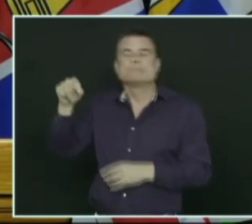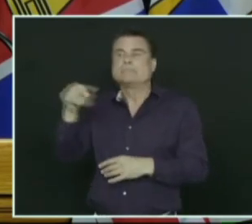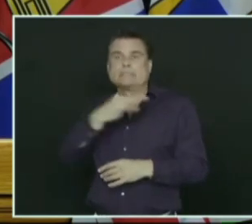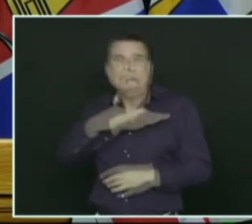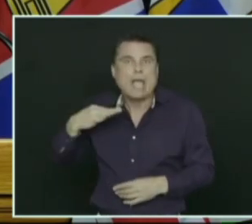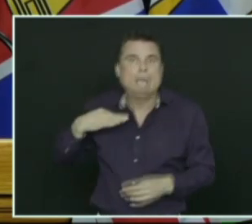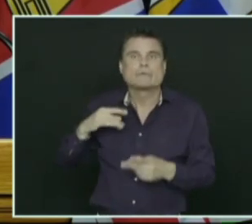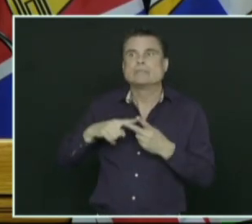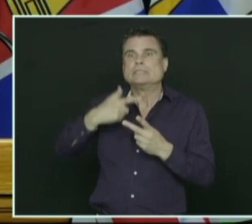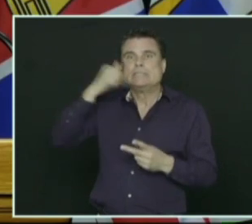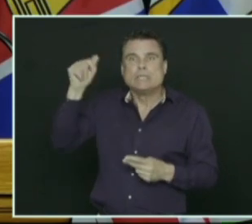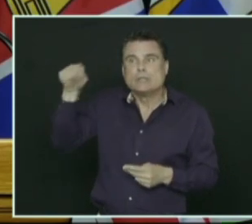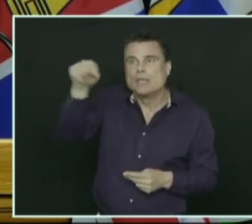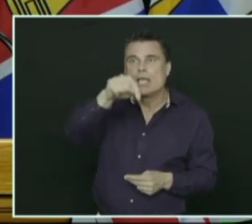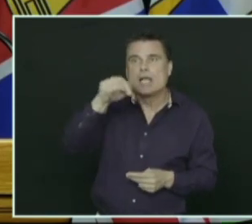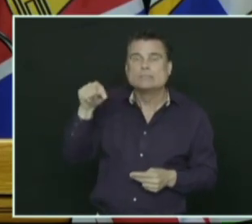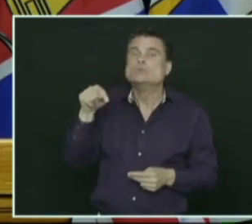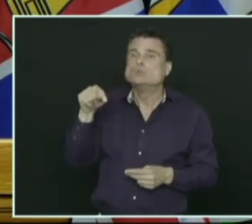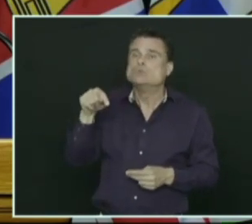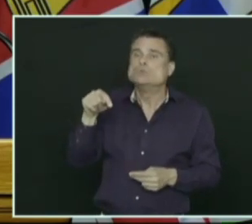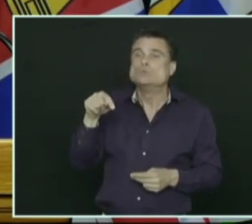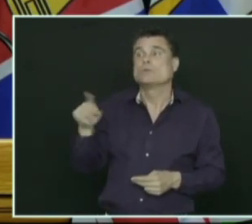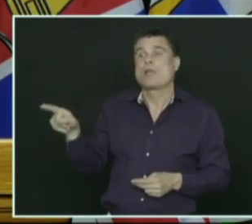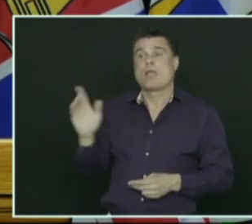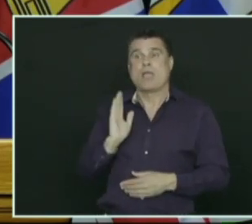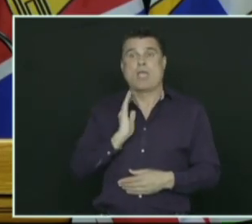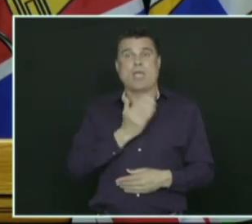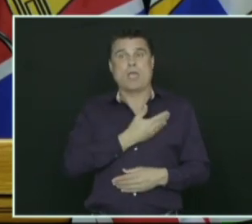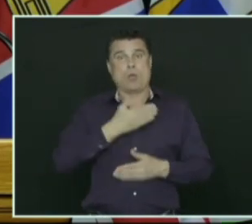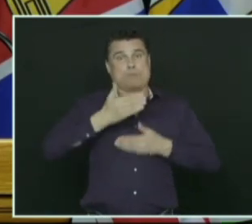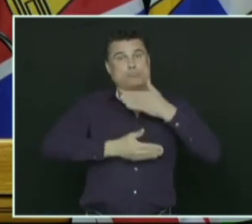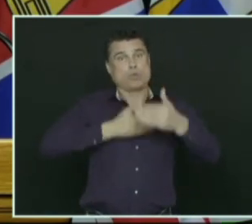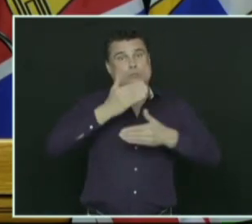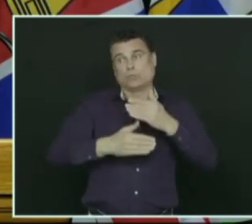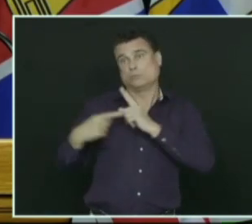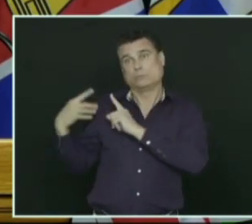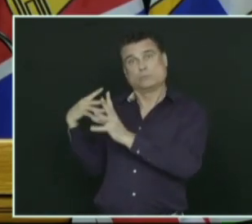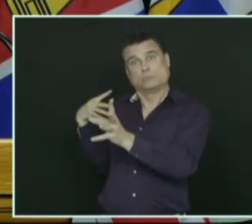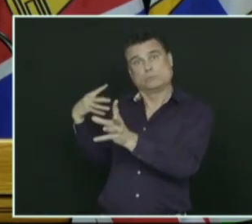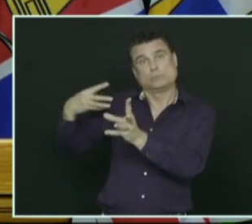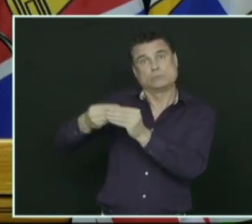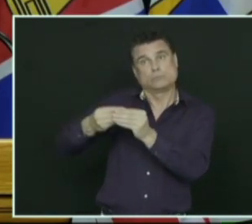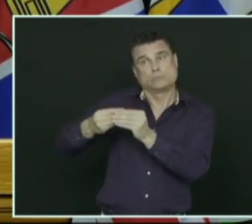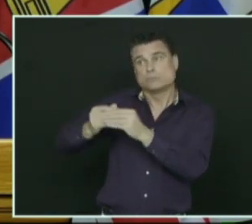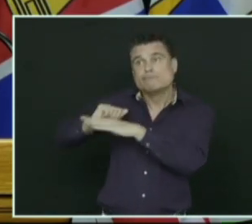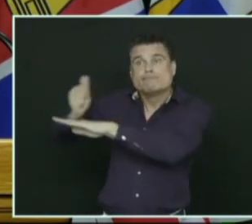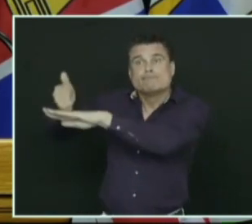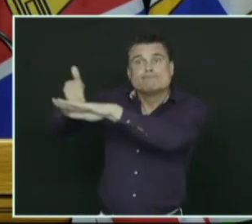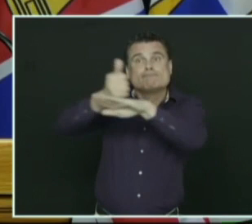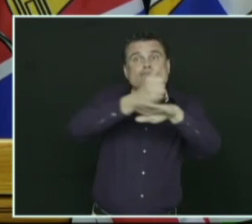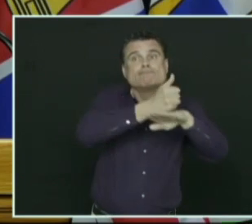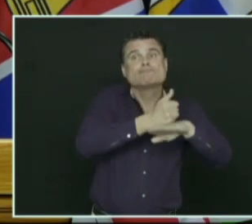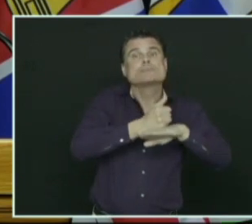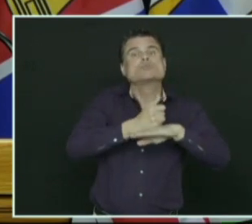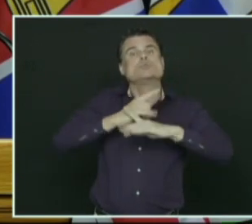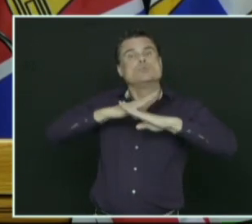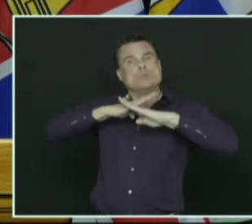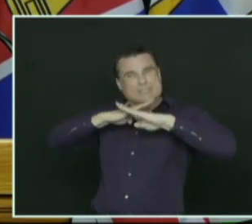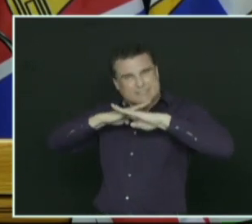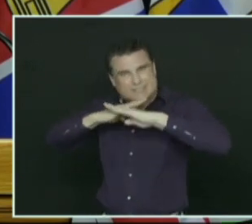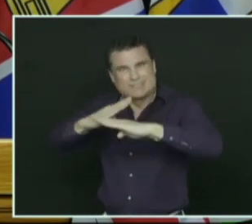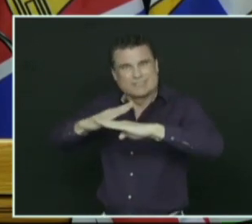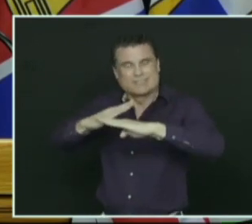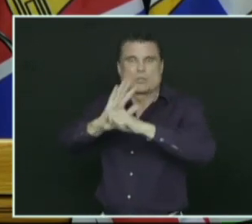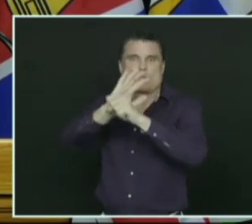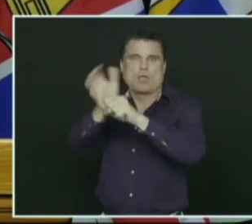ahead of it as best we can. So the testing strategy, as I've talked about, has evolved, and it's evolved around our management in long-term care homes